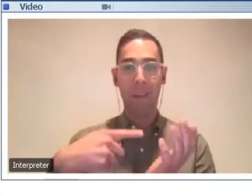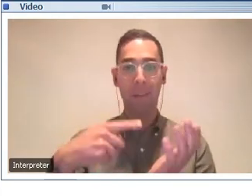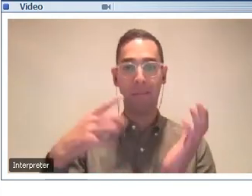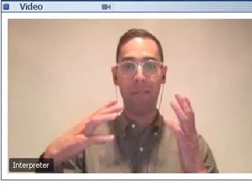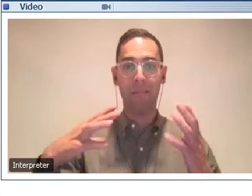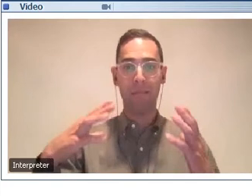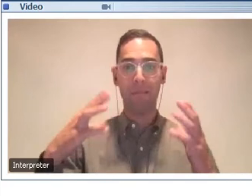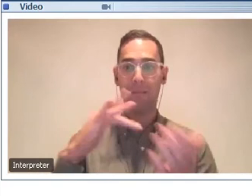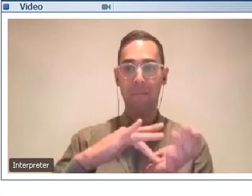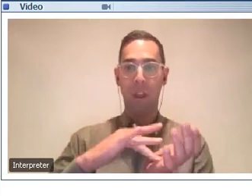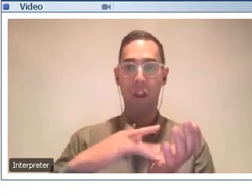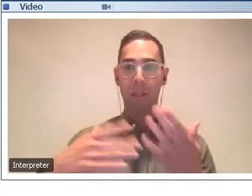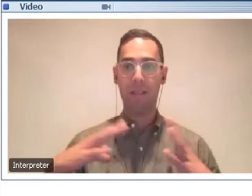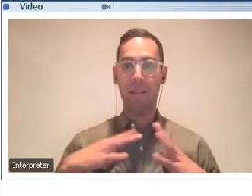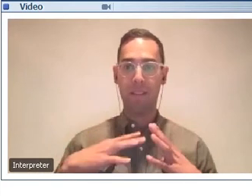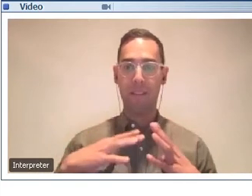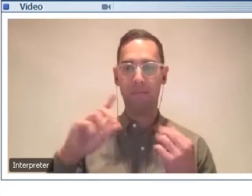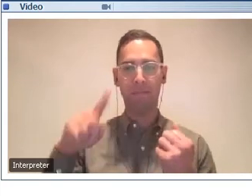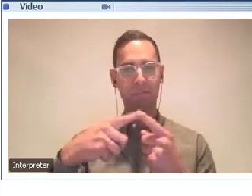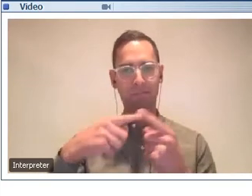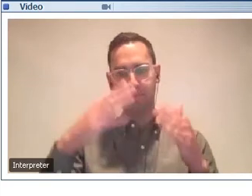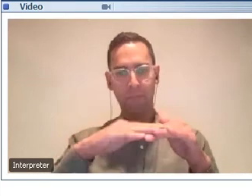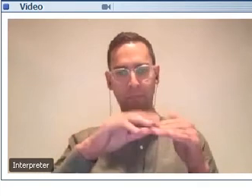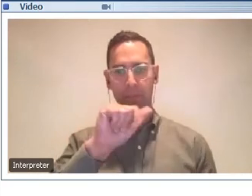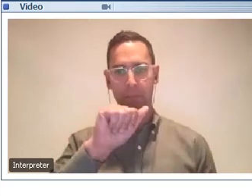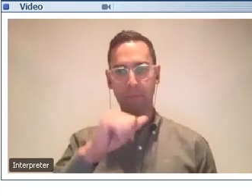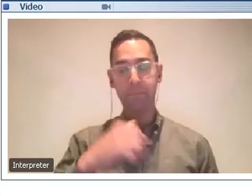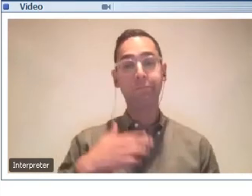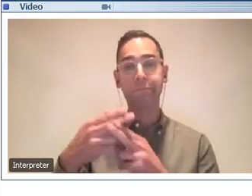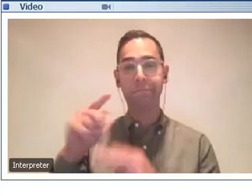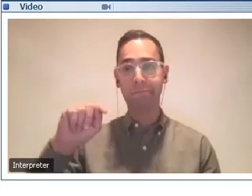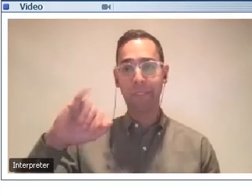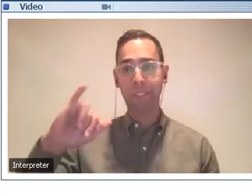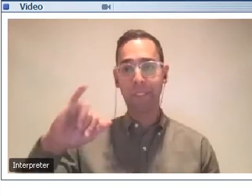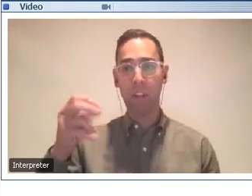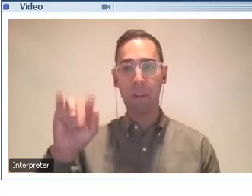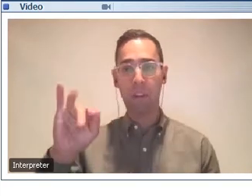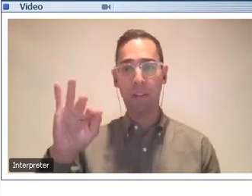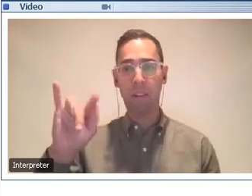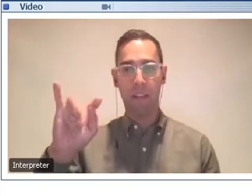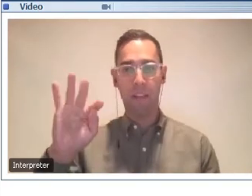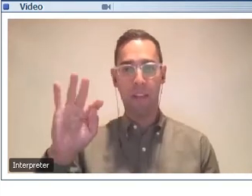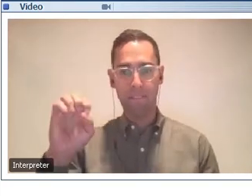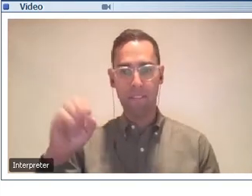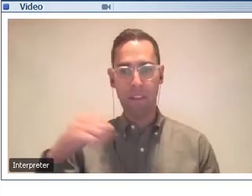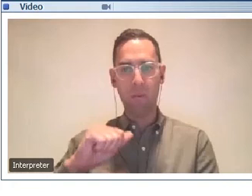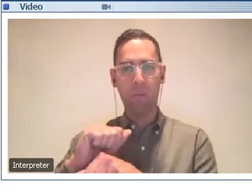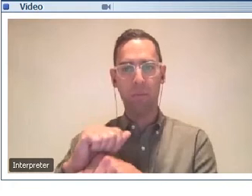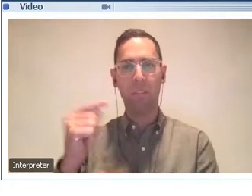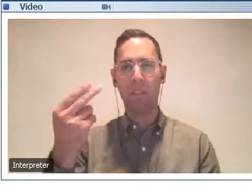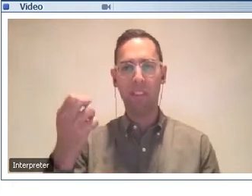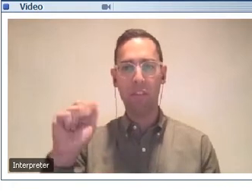of the United States, and I'm so glad to see that so many of you are on our webinar today. Thank you so much for joining us.